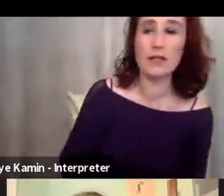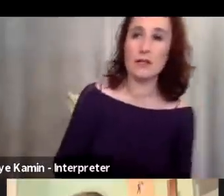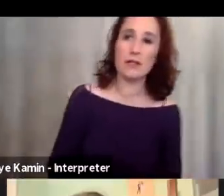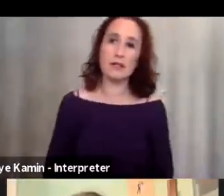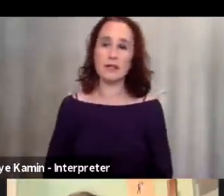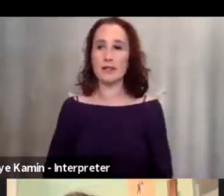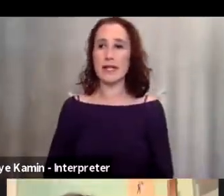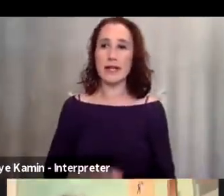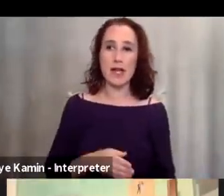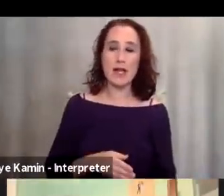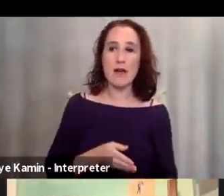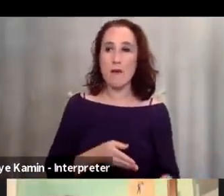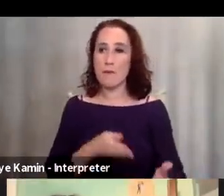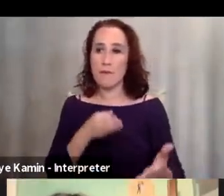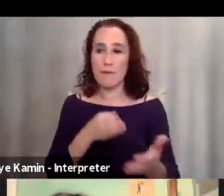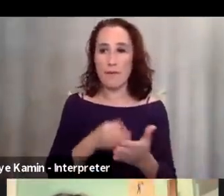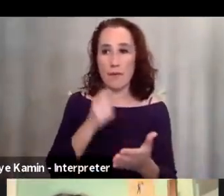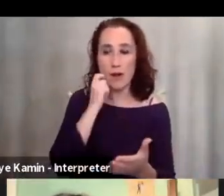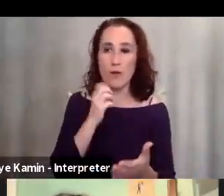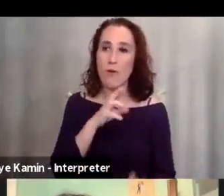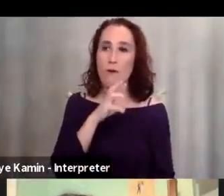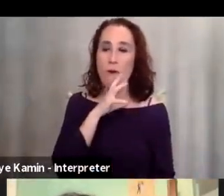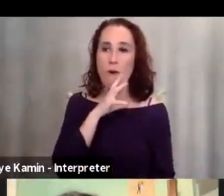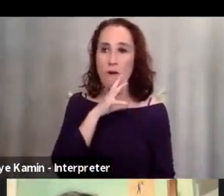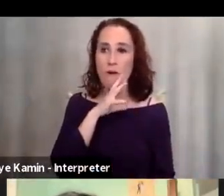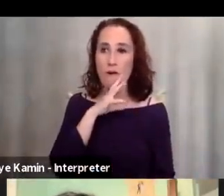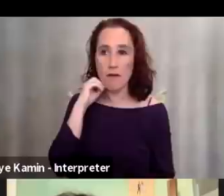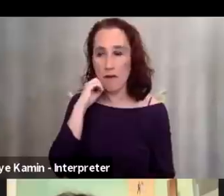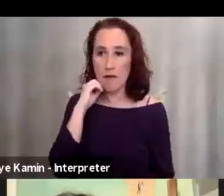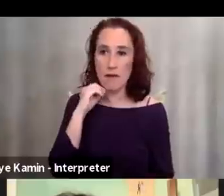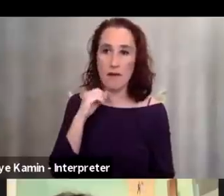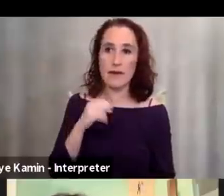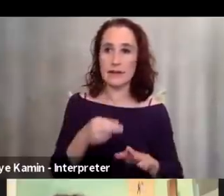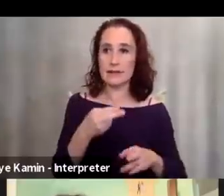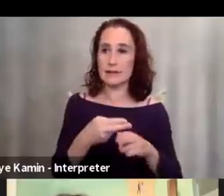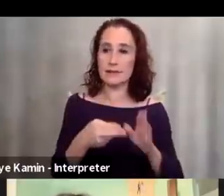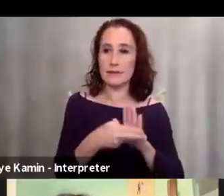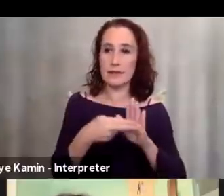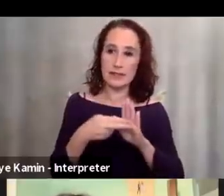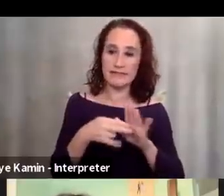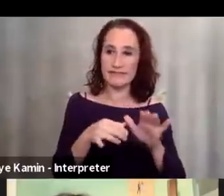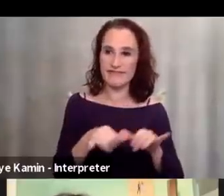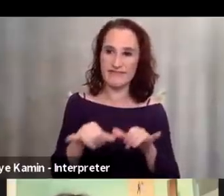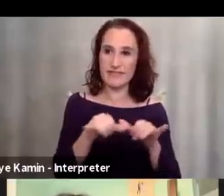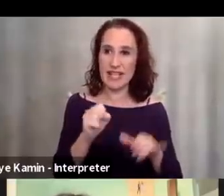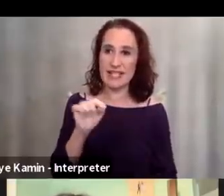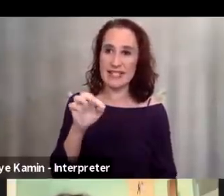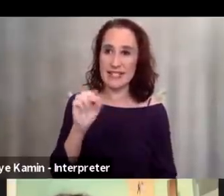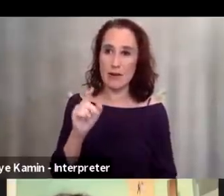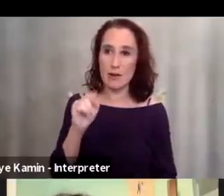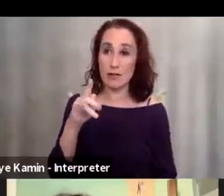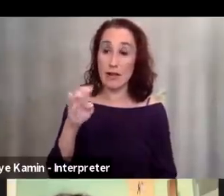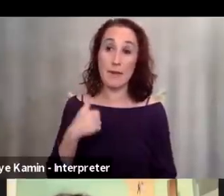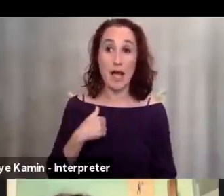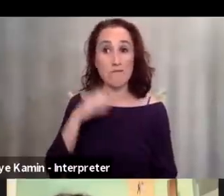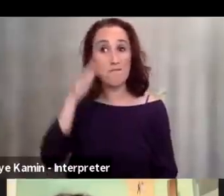even stereotype, that outdated stereotype. So I put my foot down, and the books